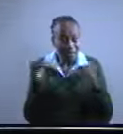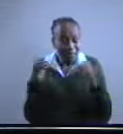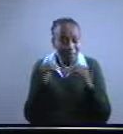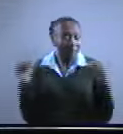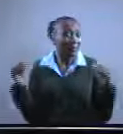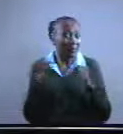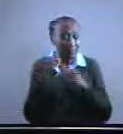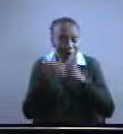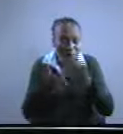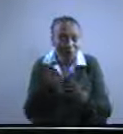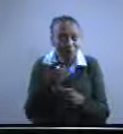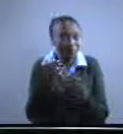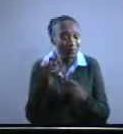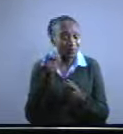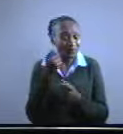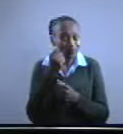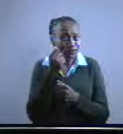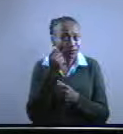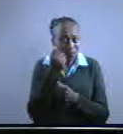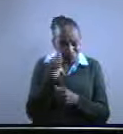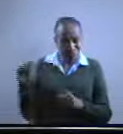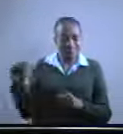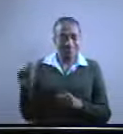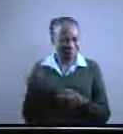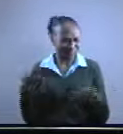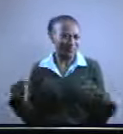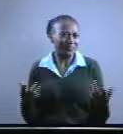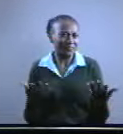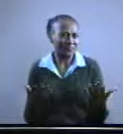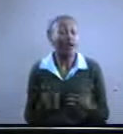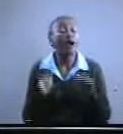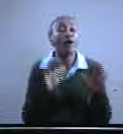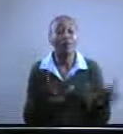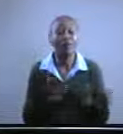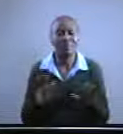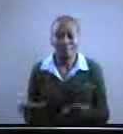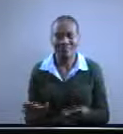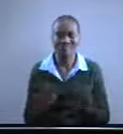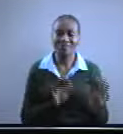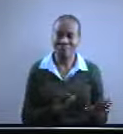Order on members. Order, order, order, order, order, order, order, order, order.